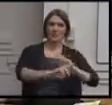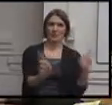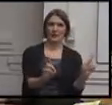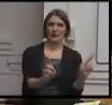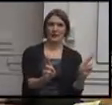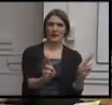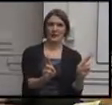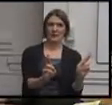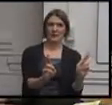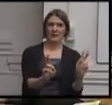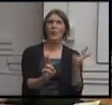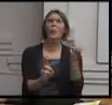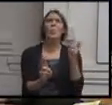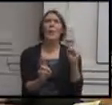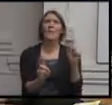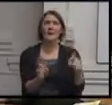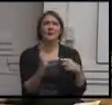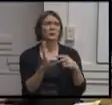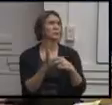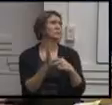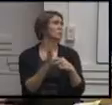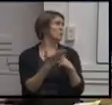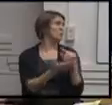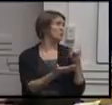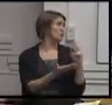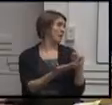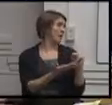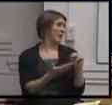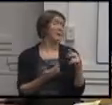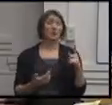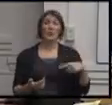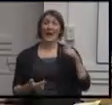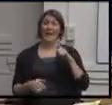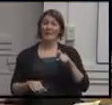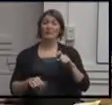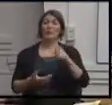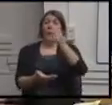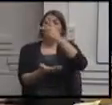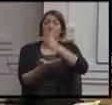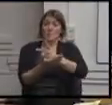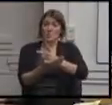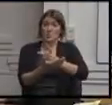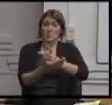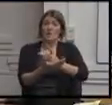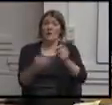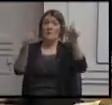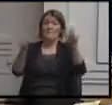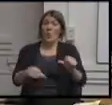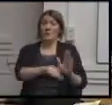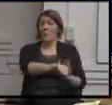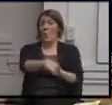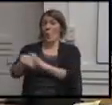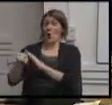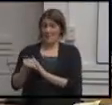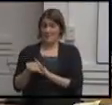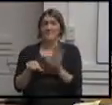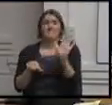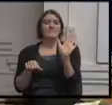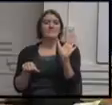have to be camera ready to go to the town report. January. Warnings approved by